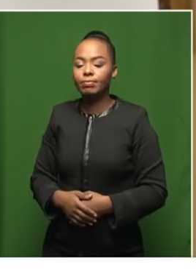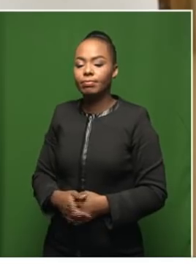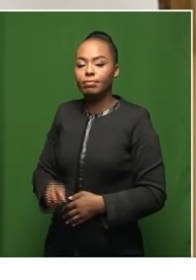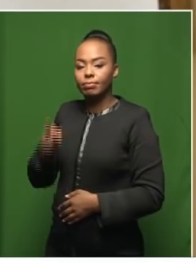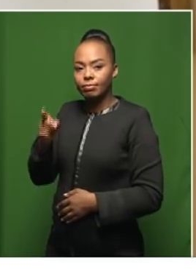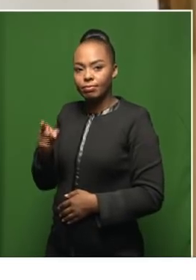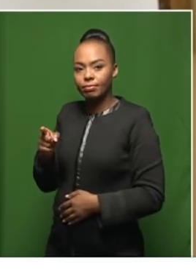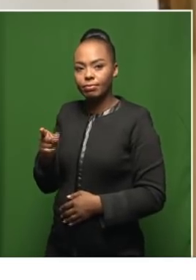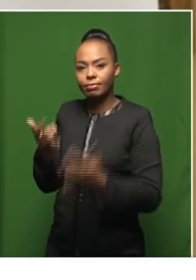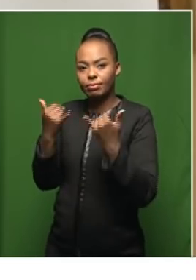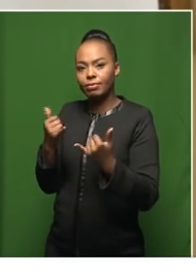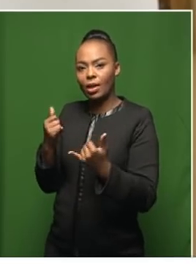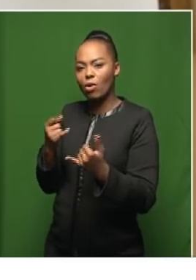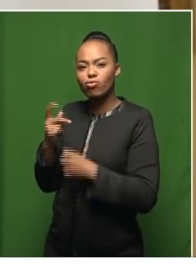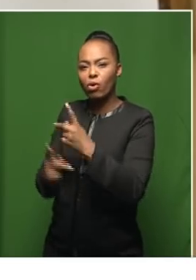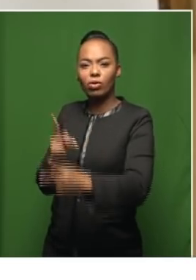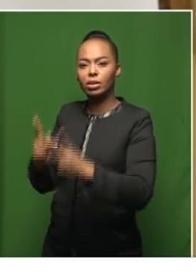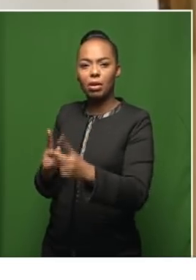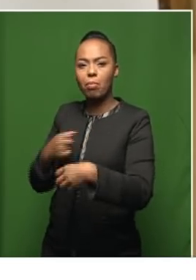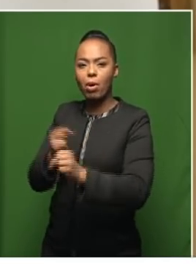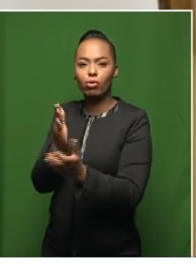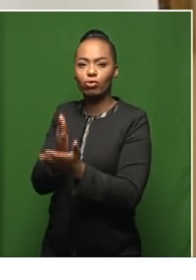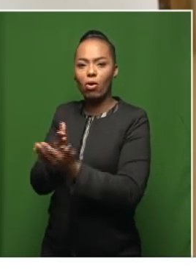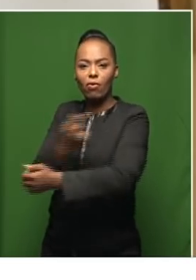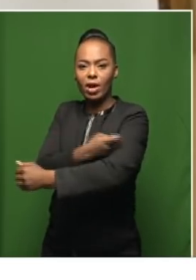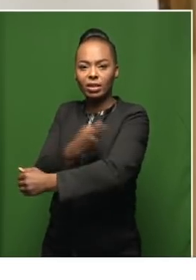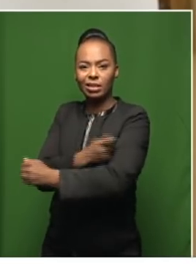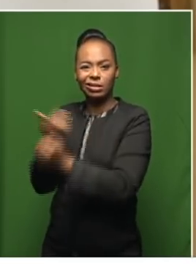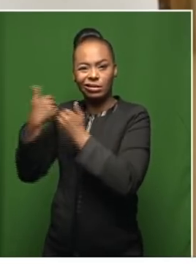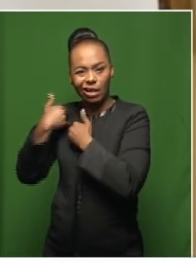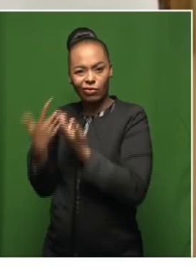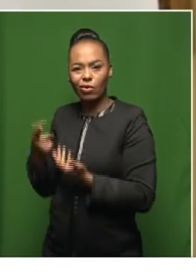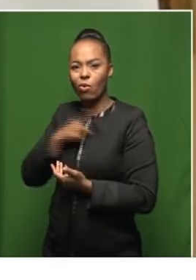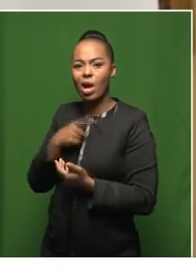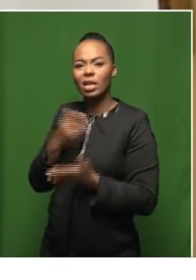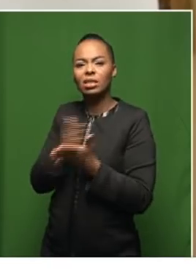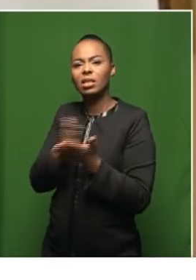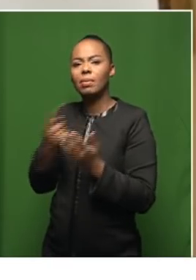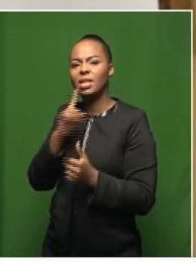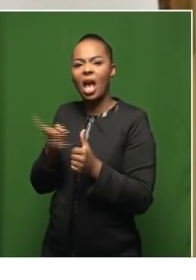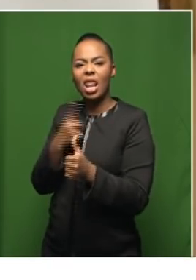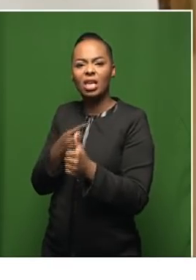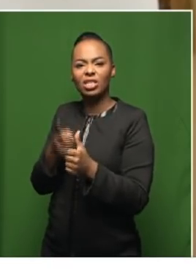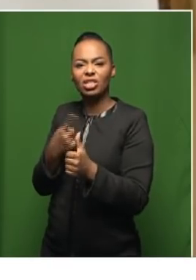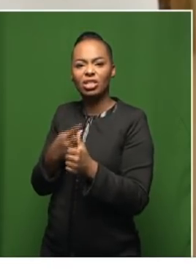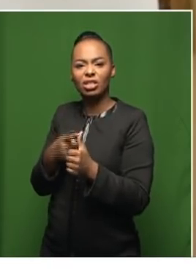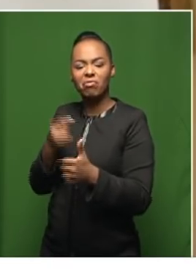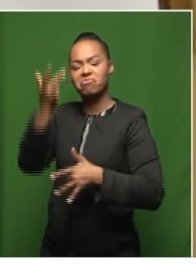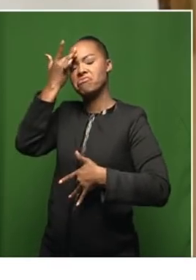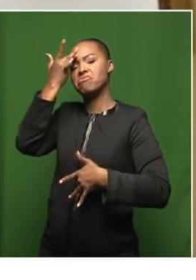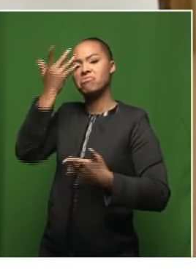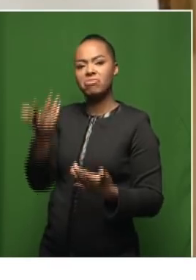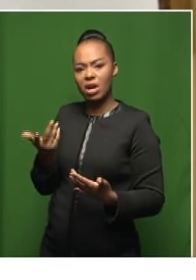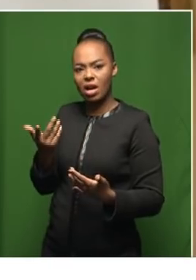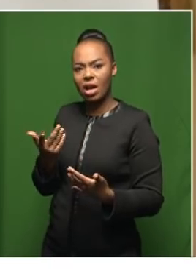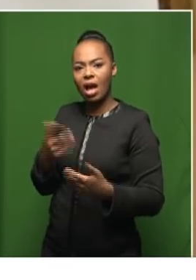to ensure vaccine safety? I mean, this with reports of allergic reactions and other ailments, in some cases, even after the vaccines were